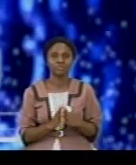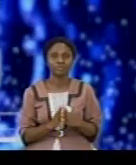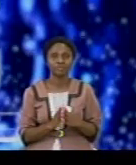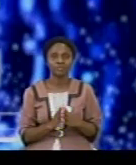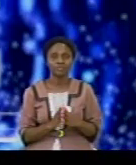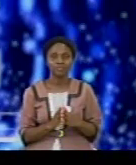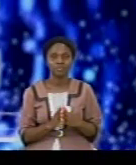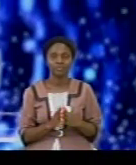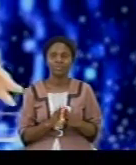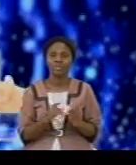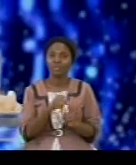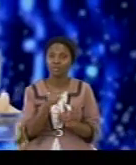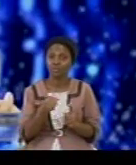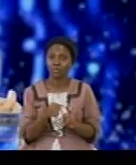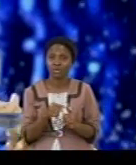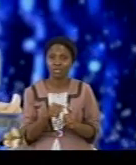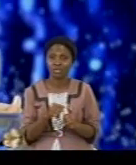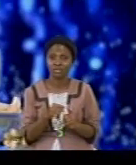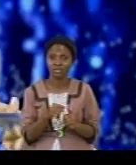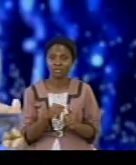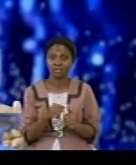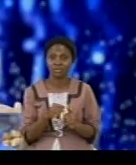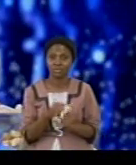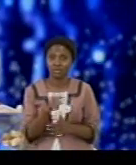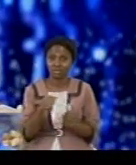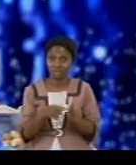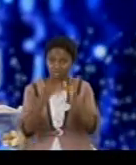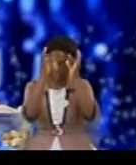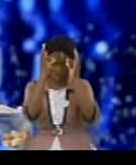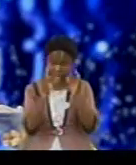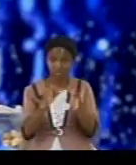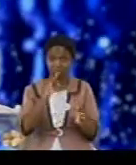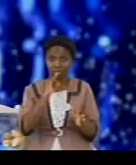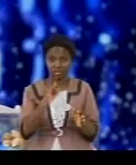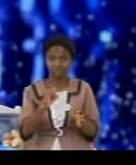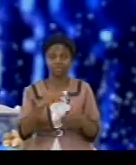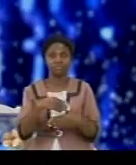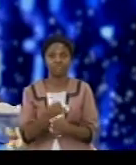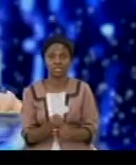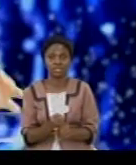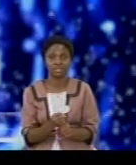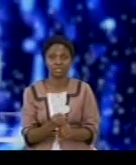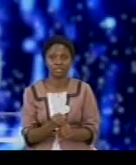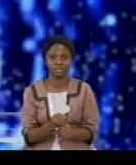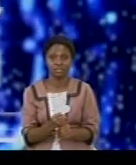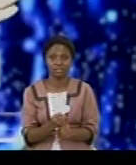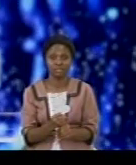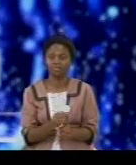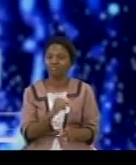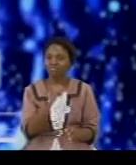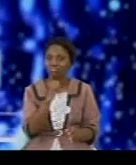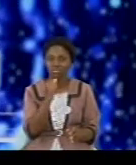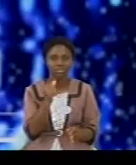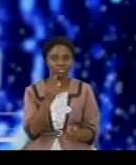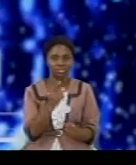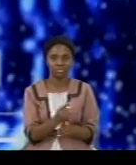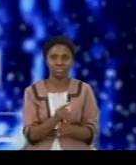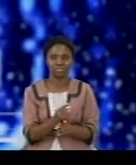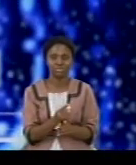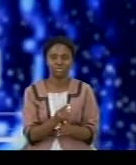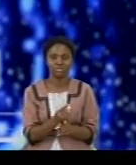And when this decision is taken, it's not just on a faulty